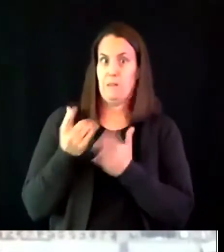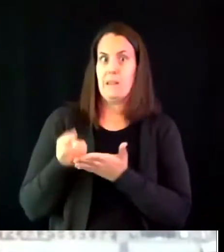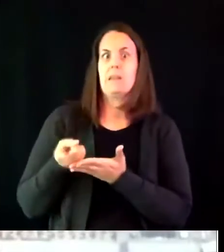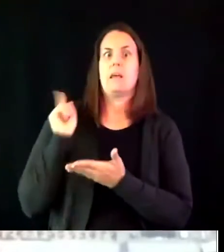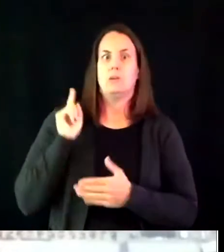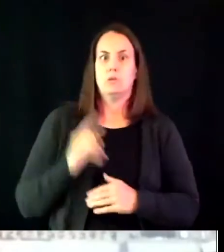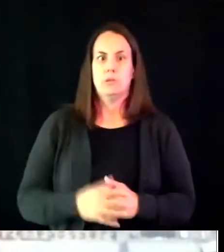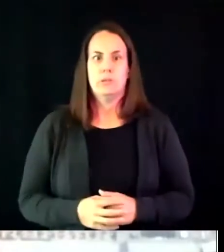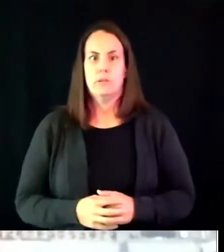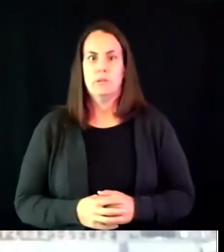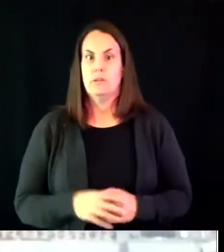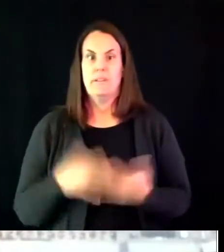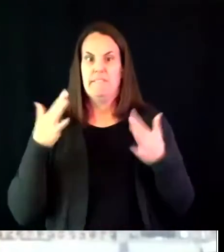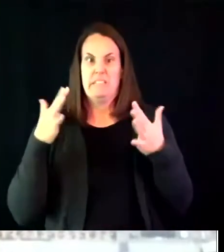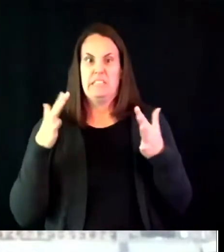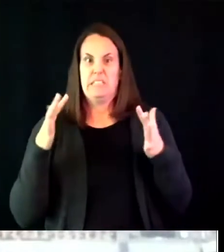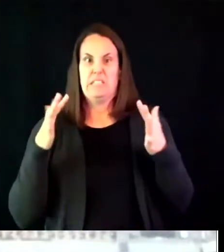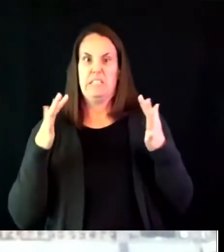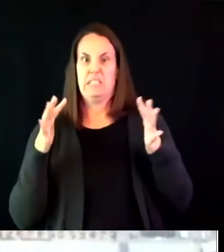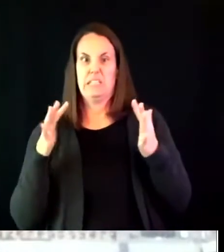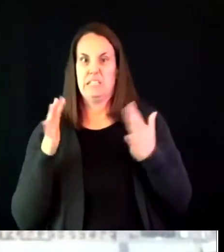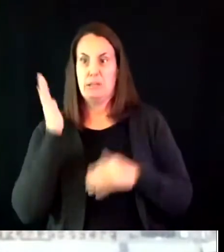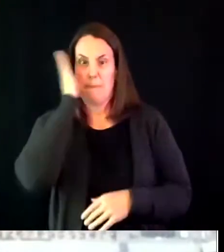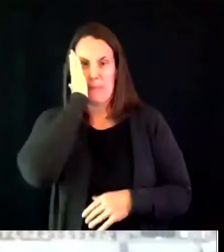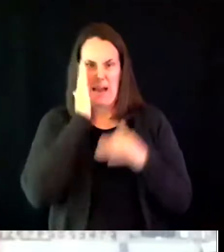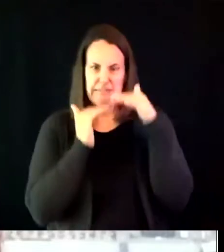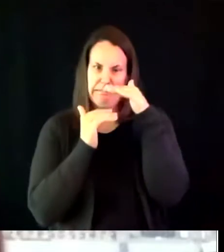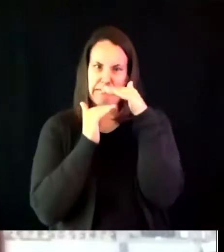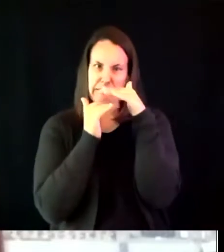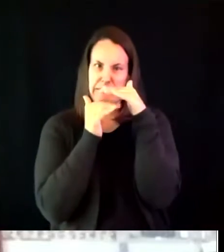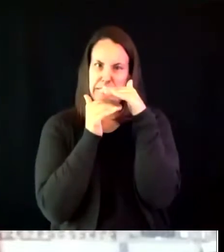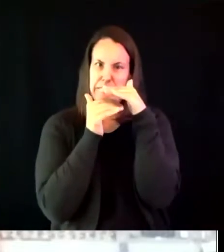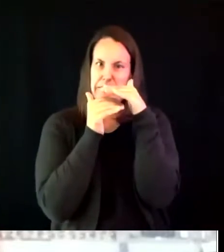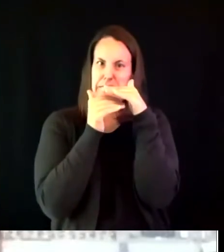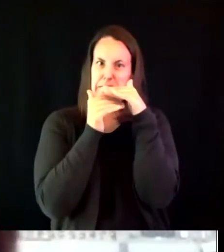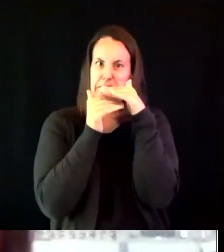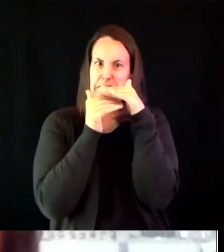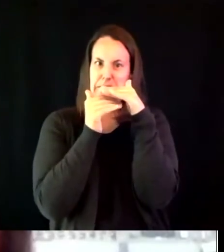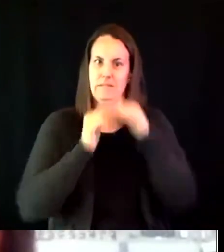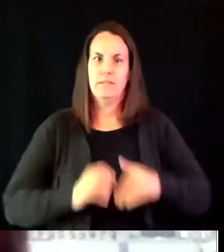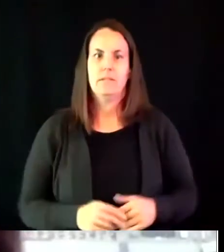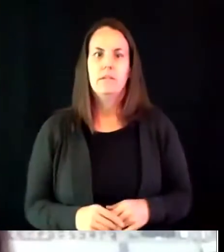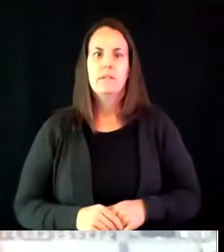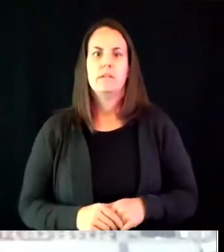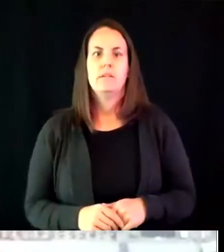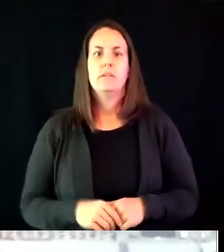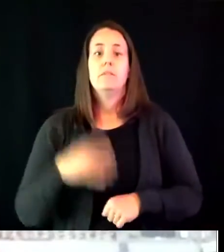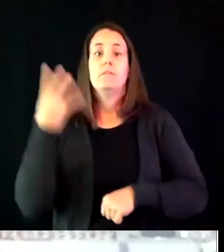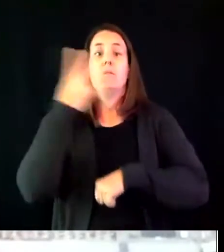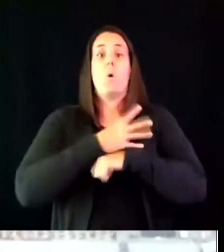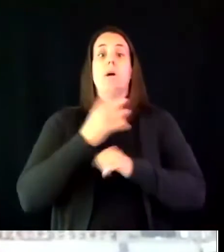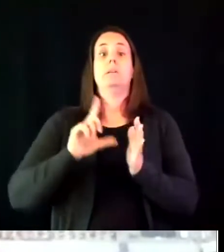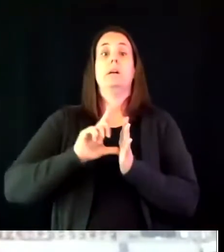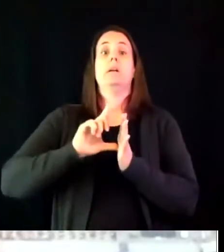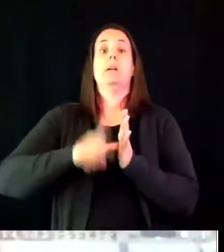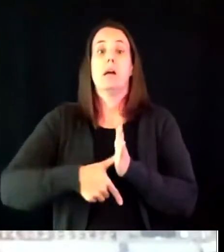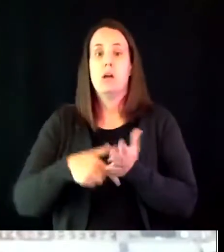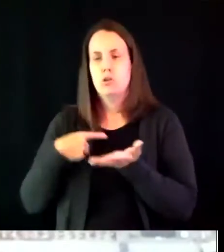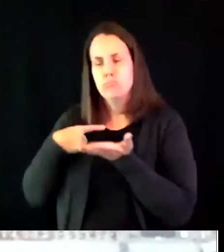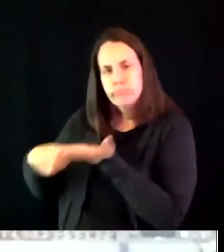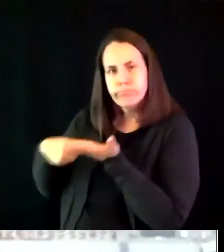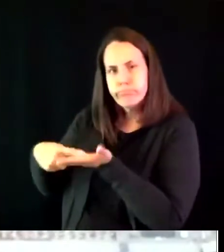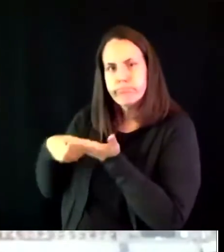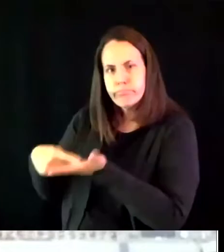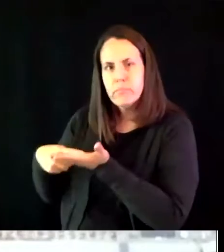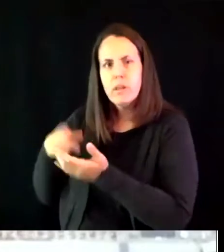When we spoke to them again 4 days later, many patients had been discharged, not just COVID-19, but others like in